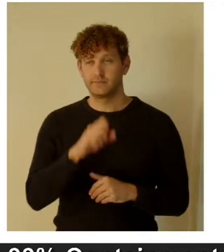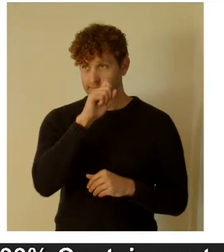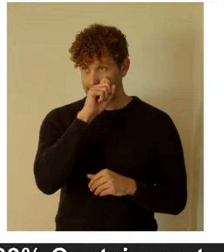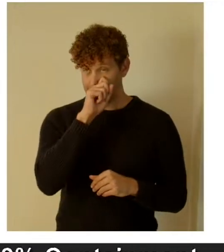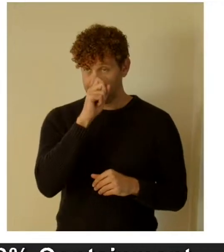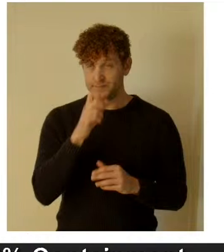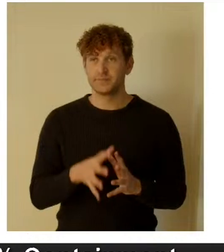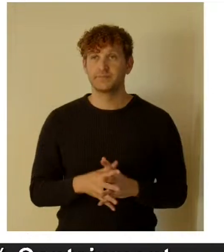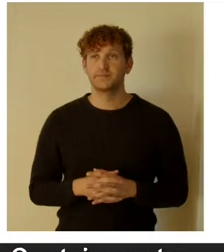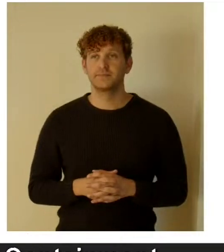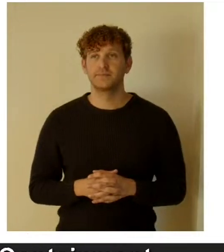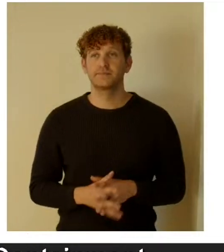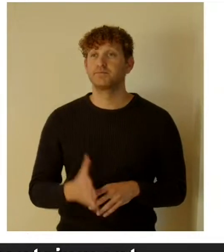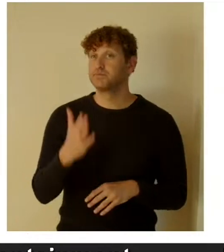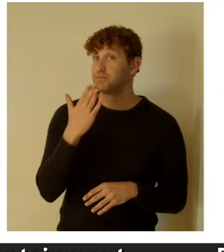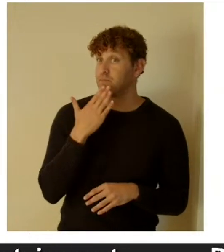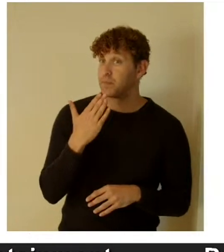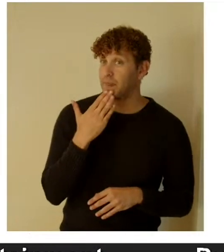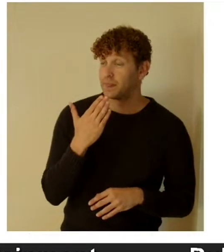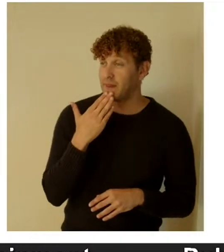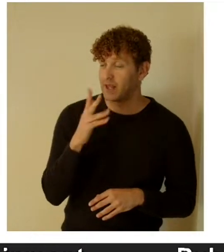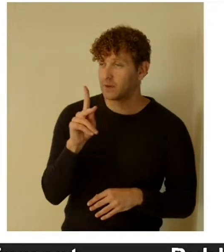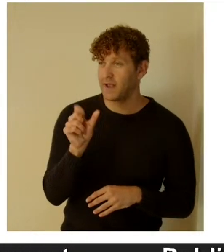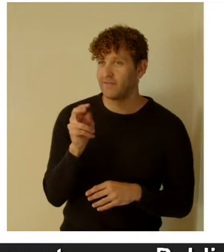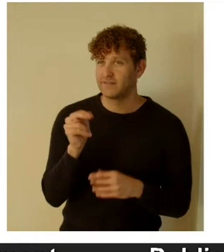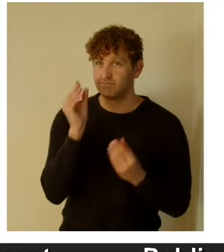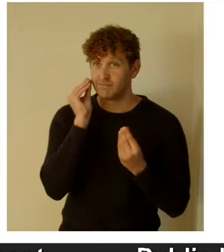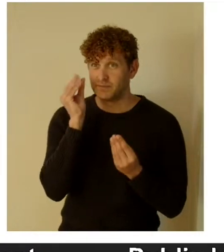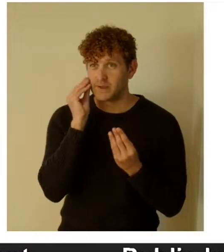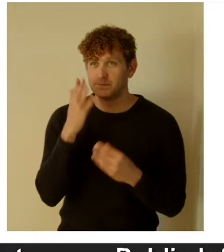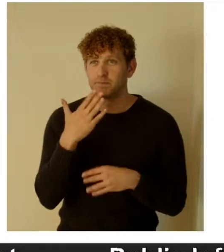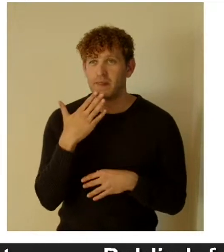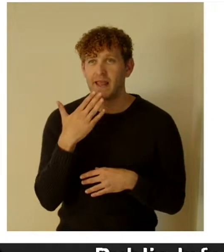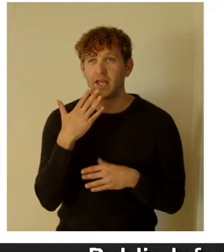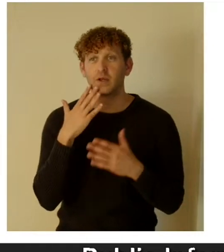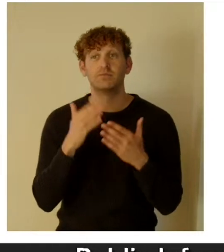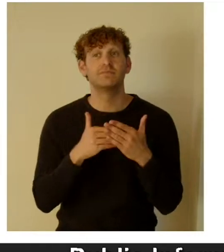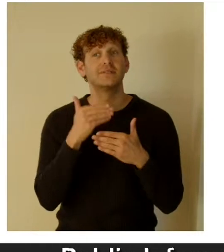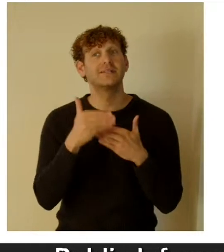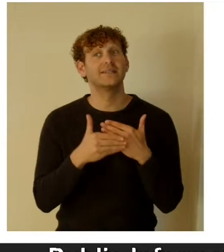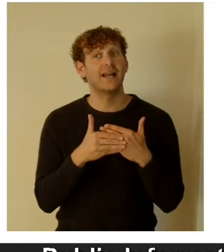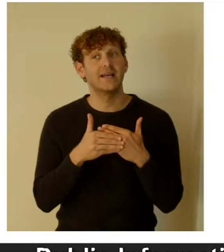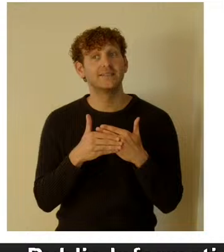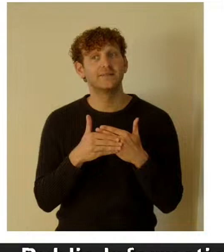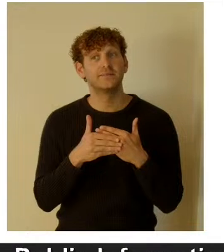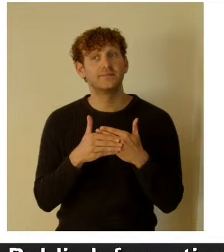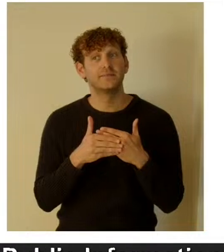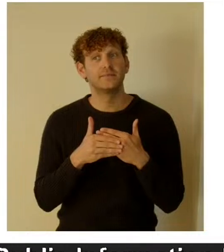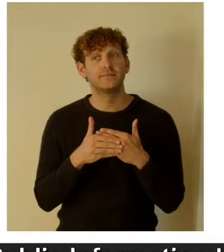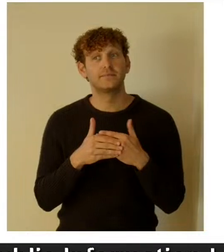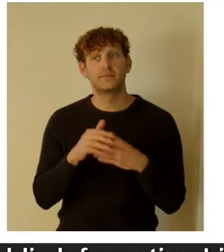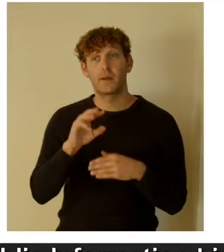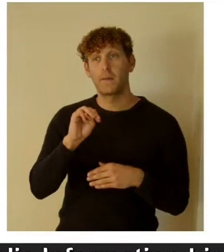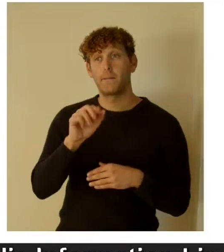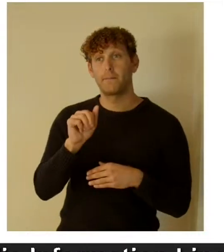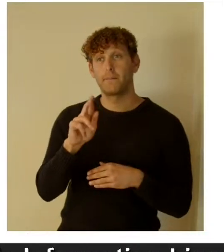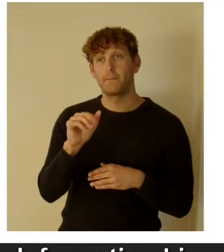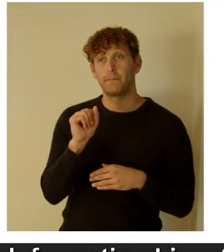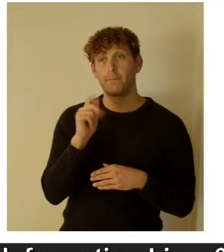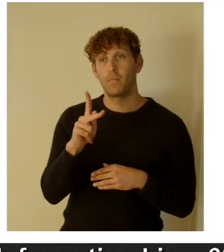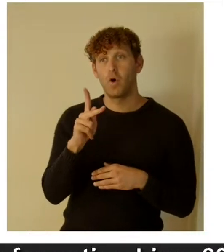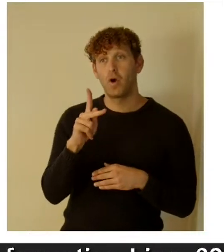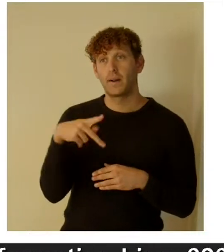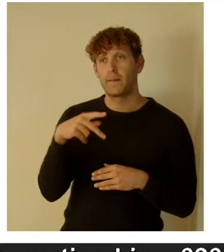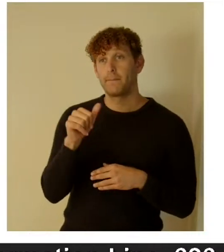Thank you, Kevin, for that information. Next up, from the Los Angeles County Public Works, Director Mark Patria.